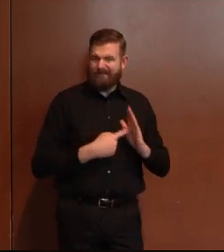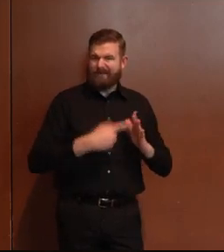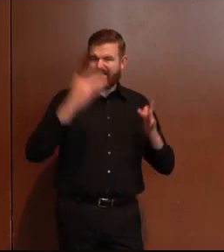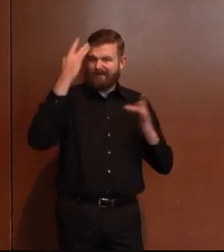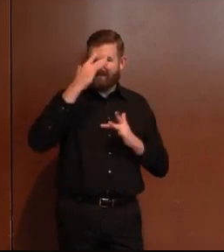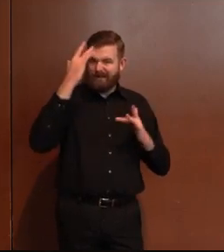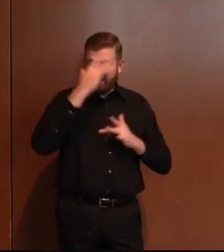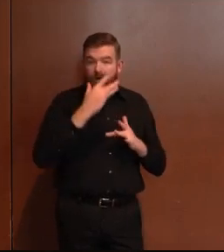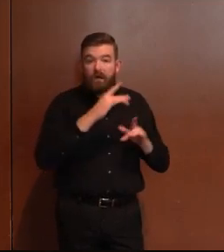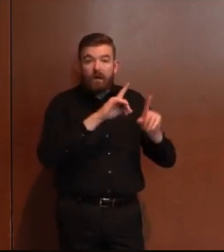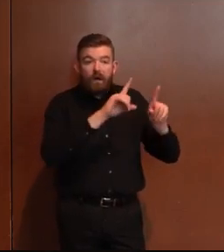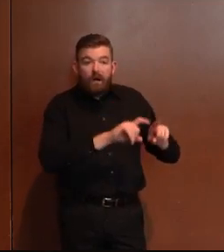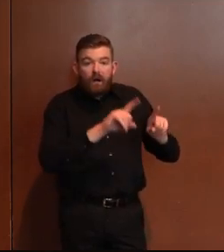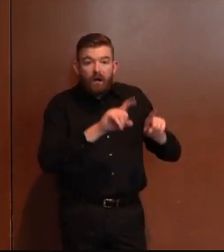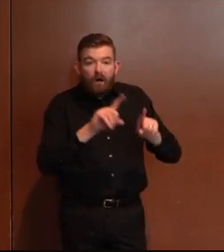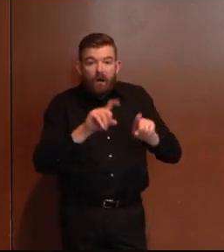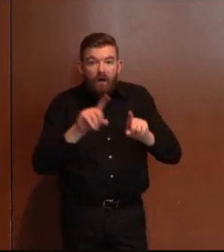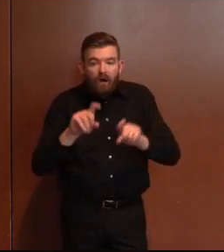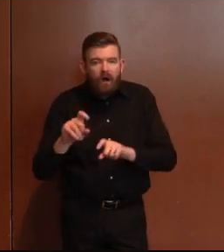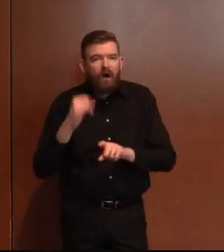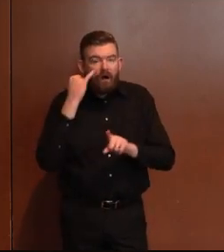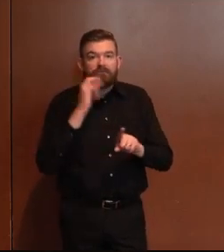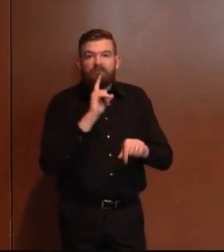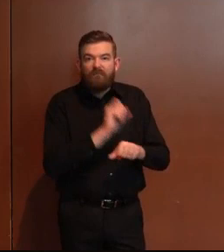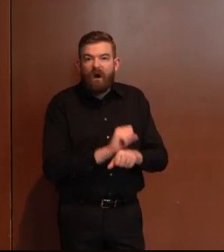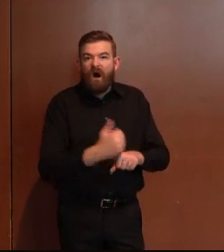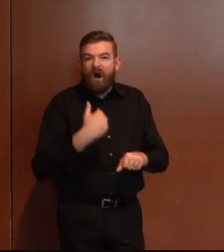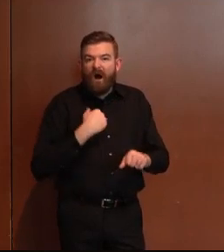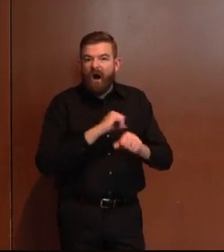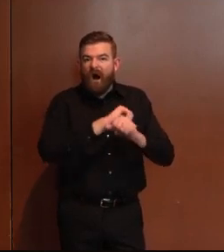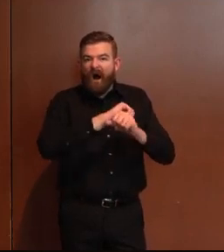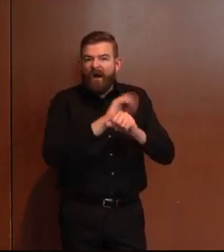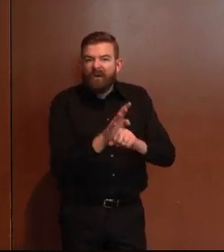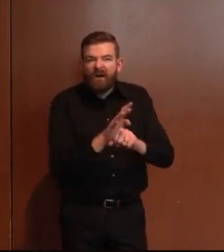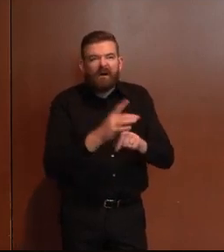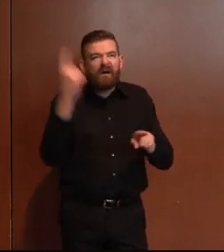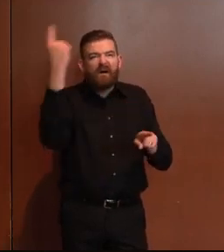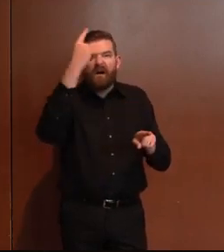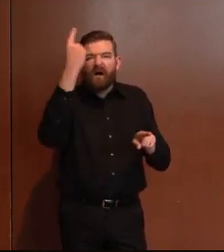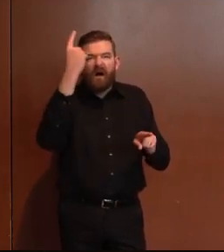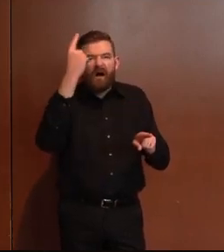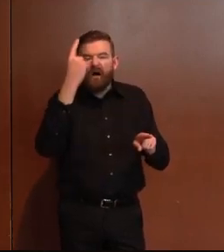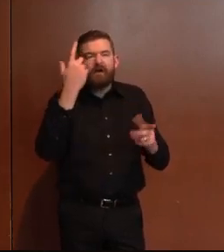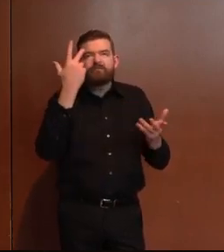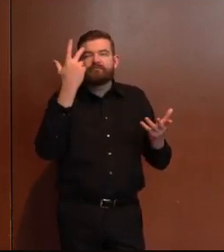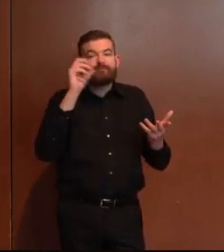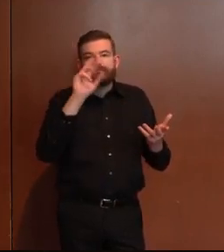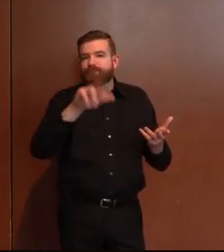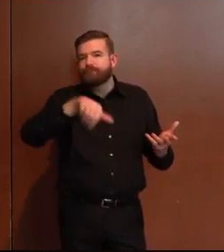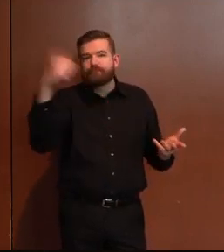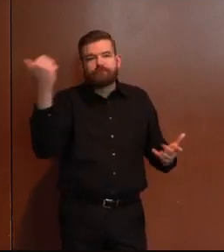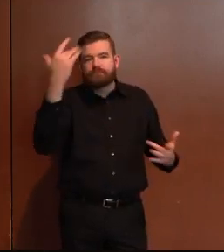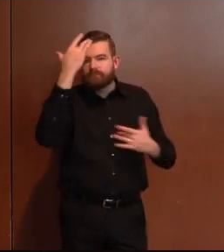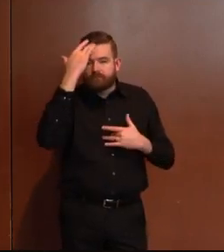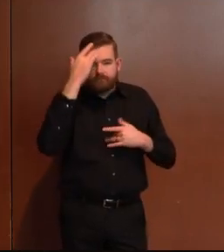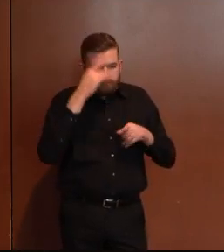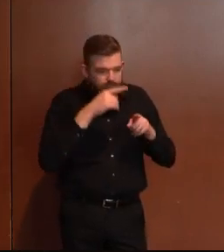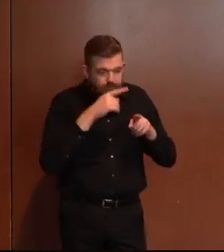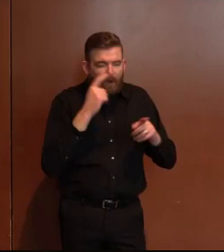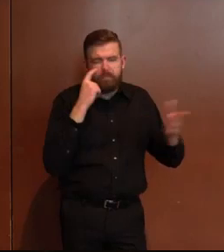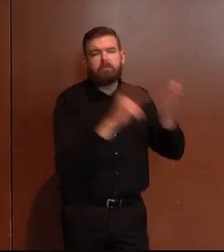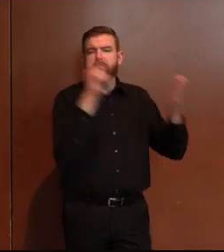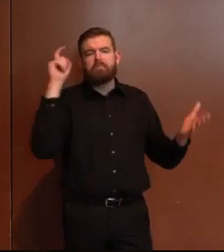that you're going to be picking up individuals with disease. That's why we've had a really, high positivity rate in general.